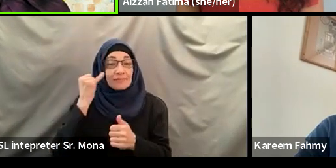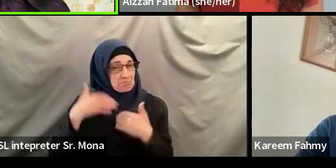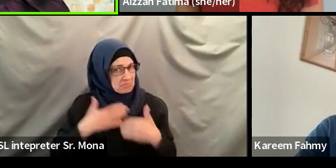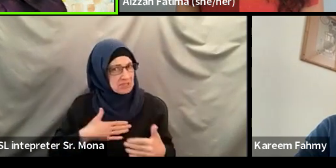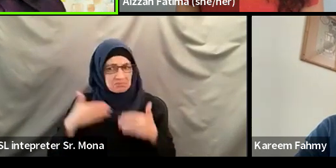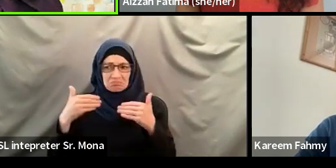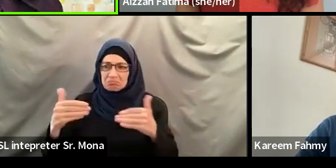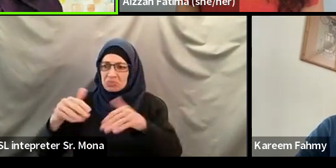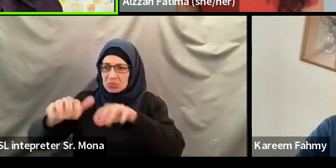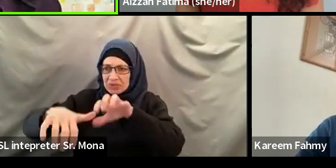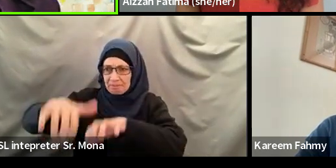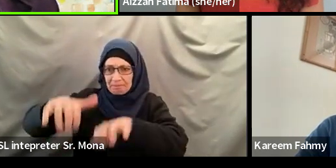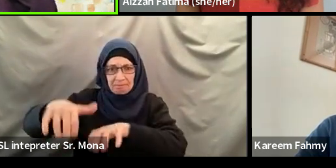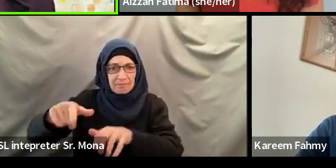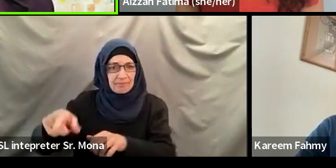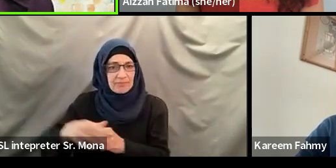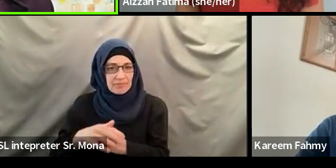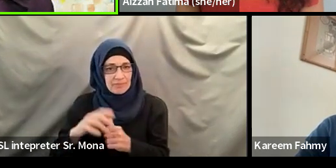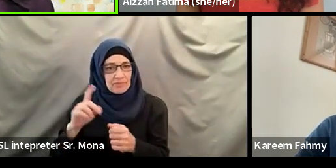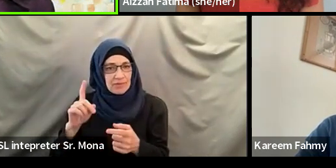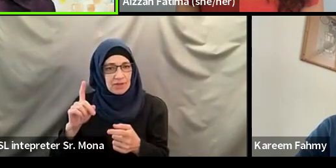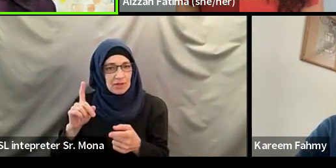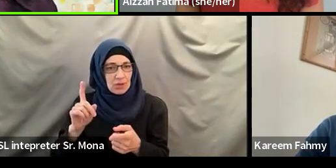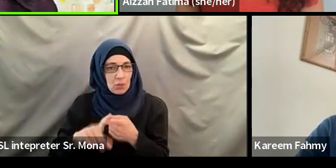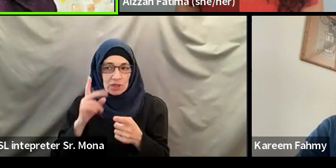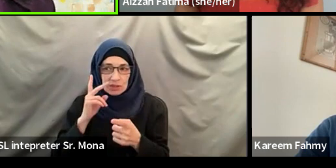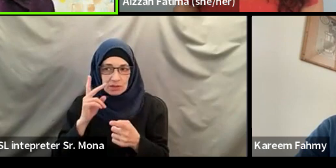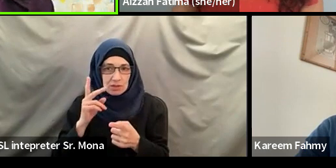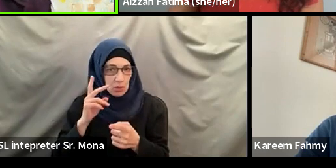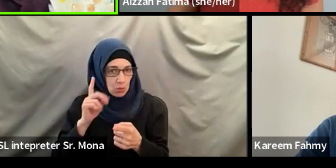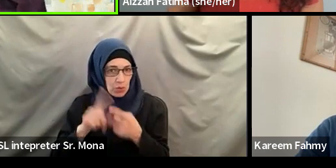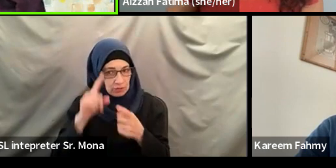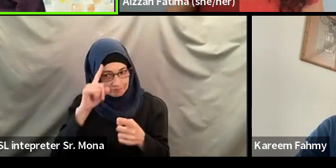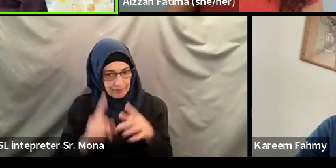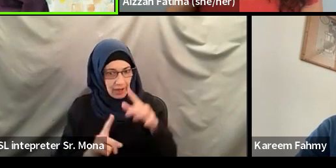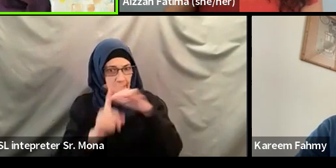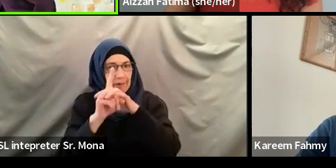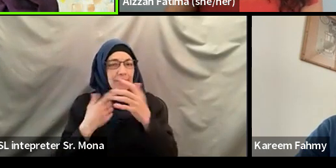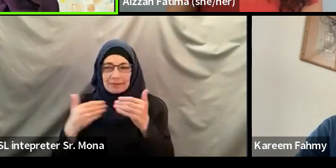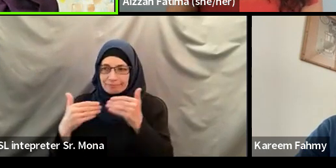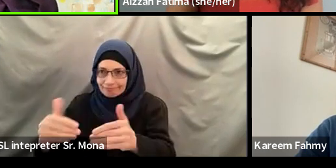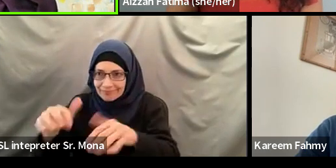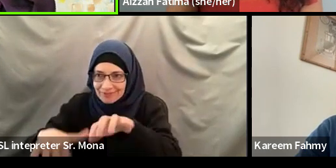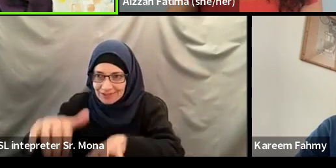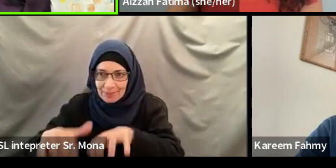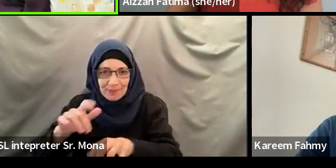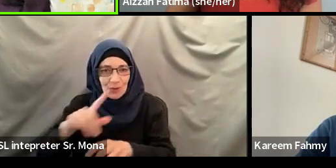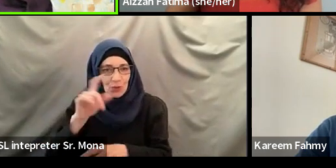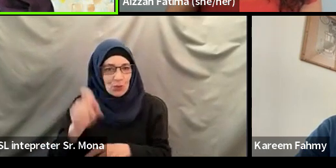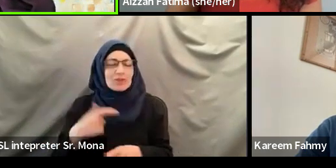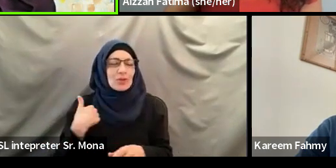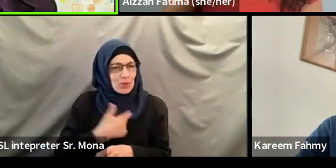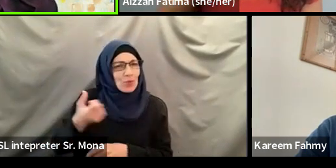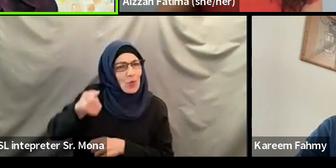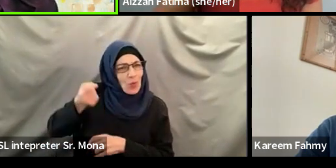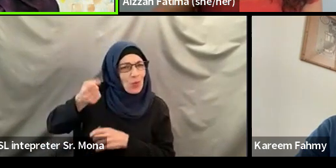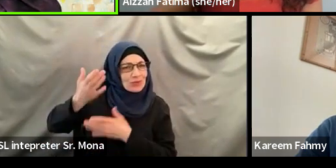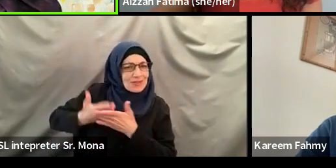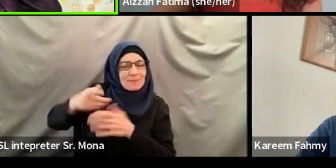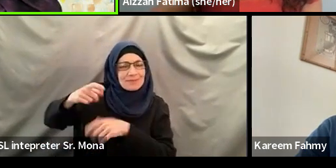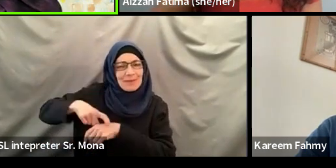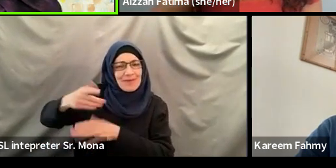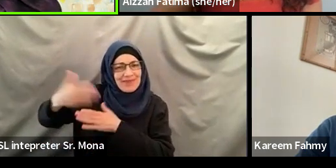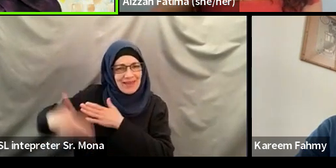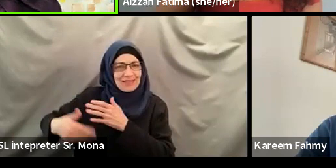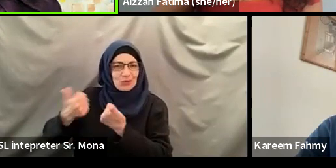up as they come to you throughout the conversation. And we will be reserving some time at the end to address as many of